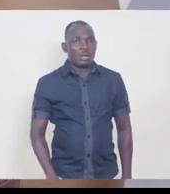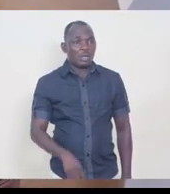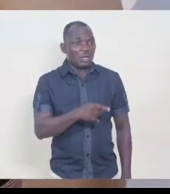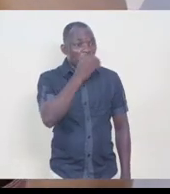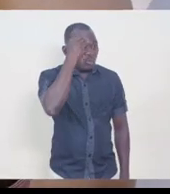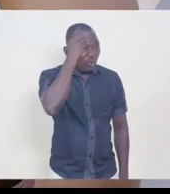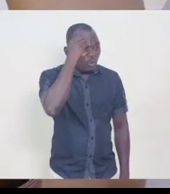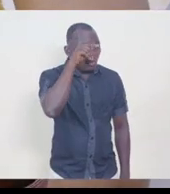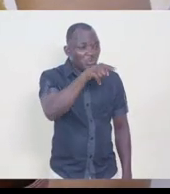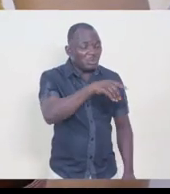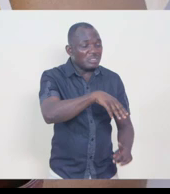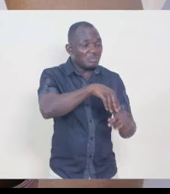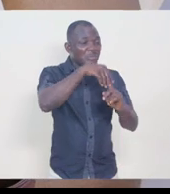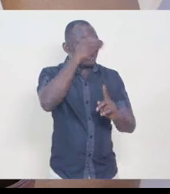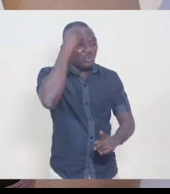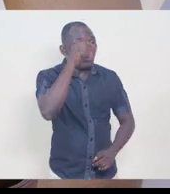that you're very special?